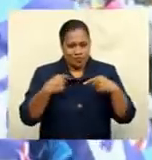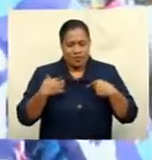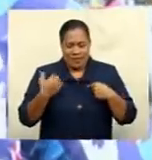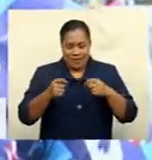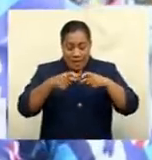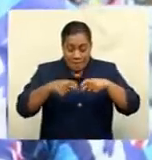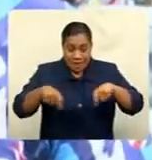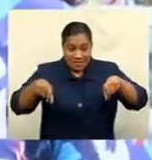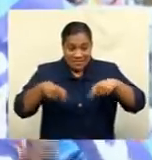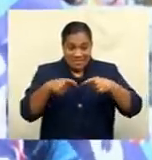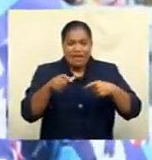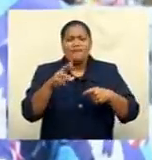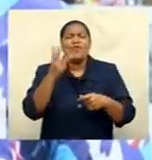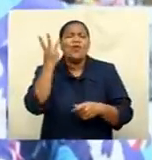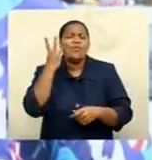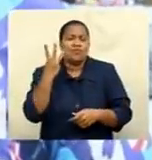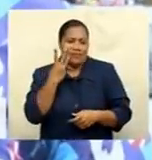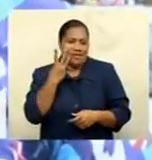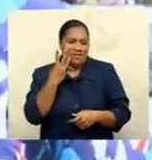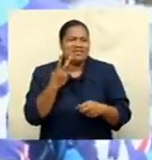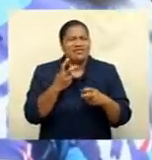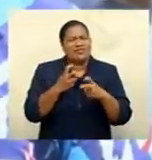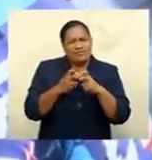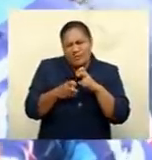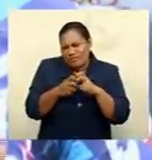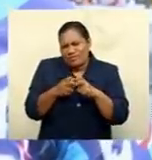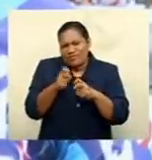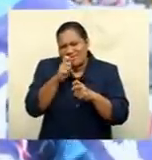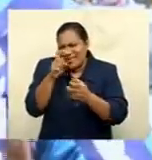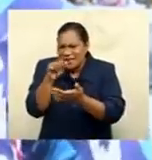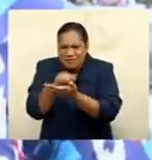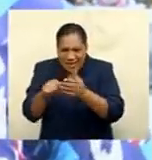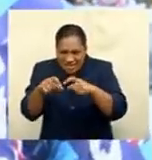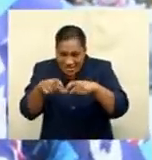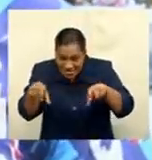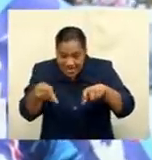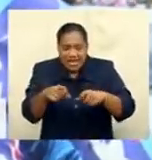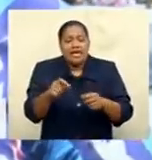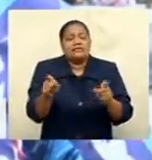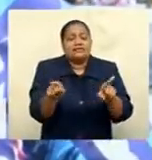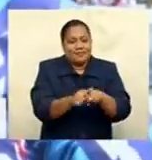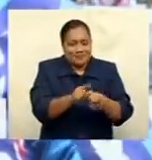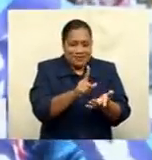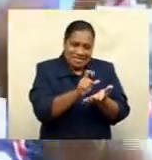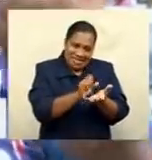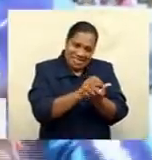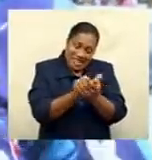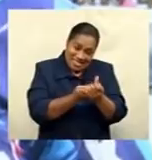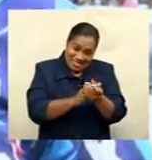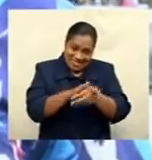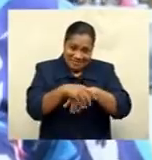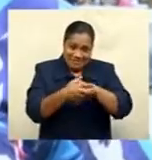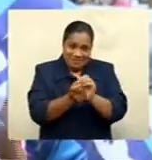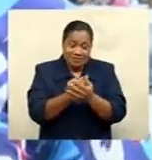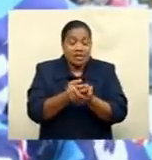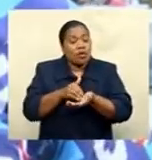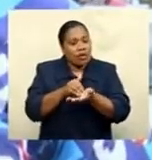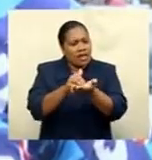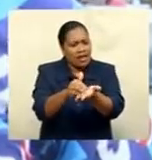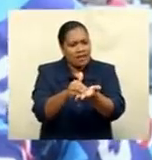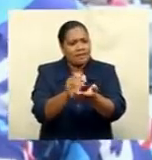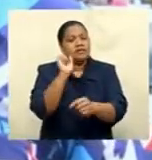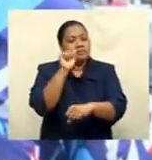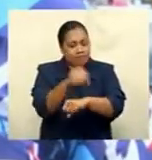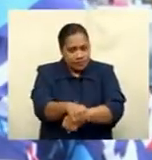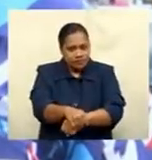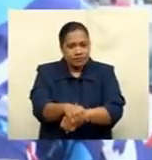to cover up for the women who might be having problems buying them, and also sanitizers, which will help combat the